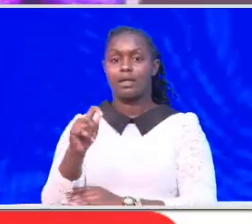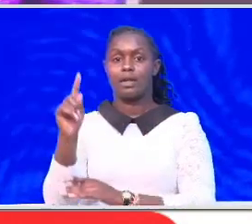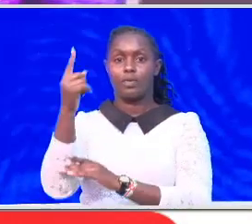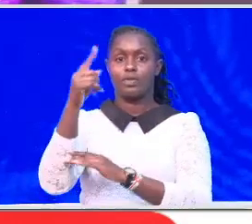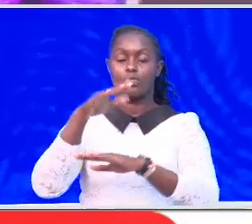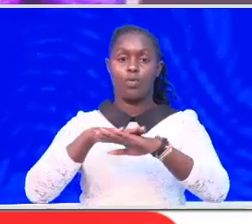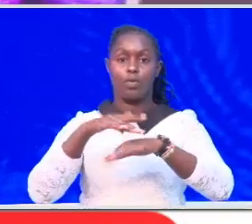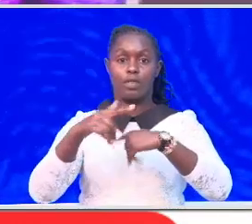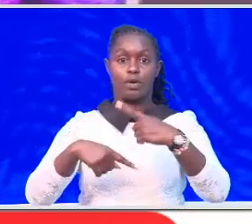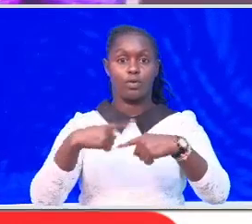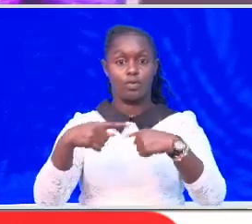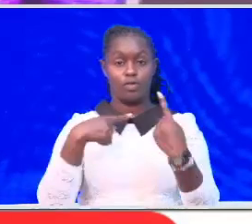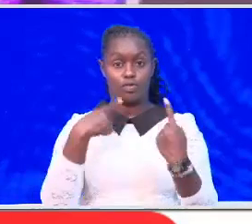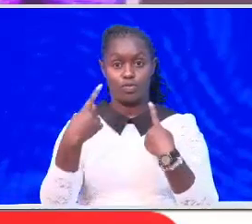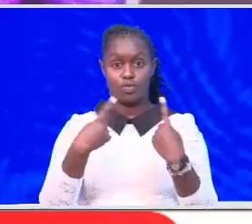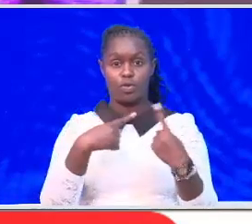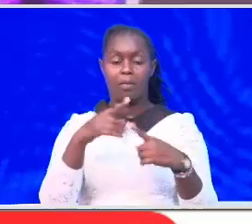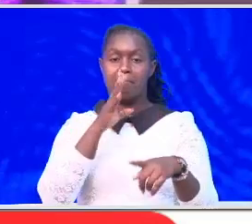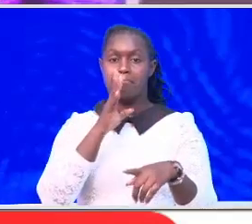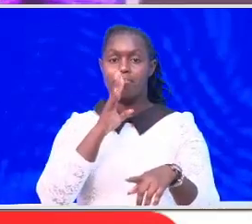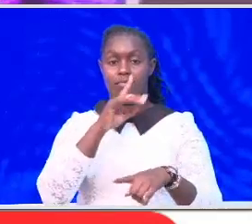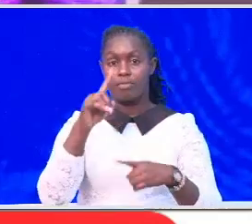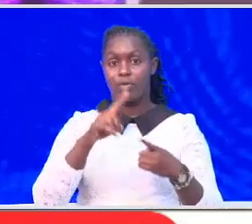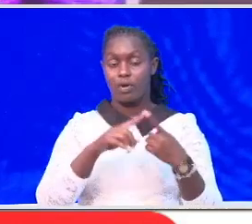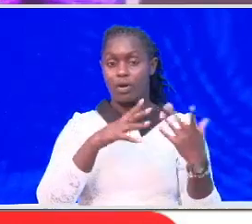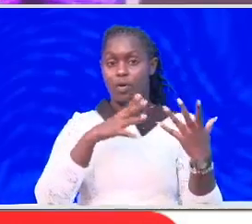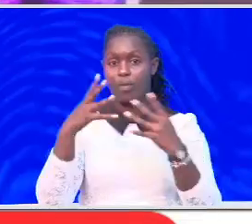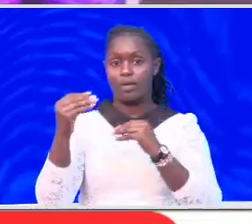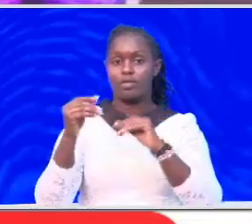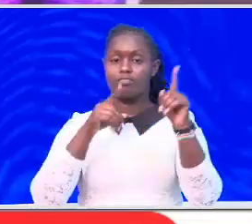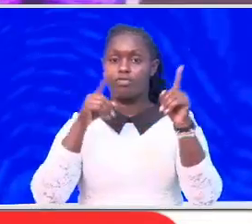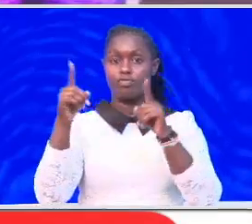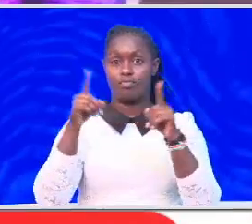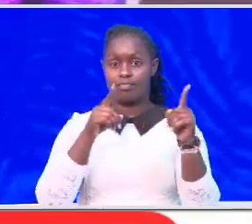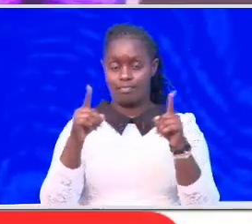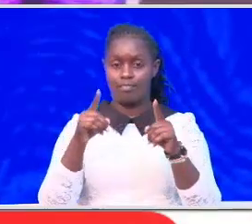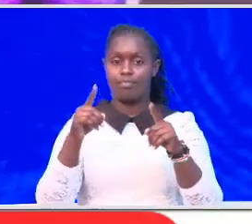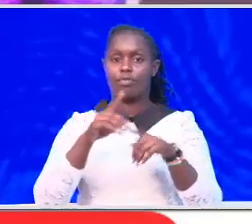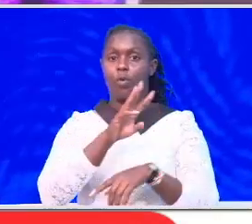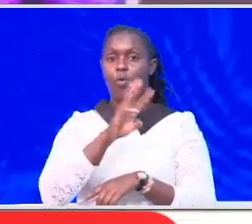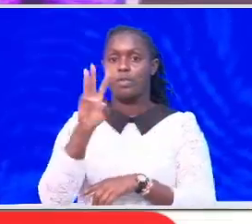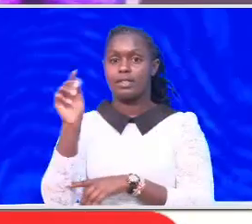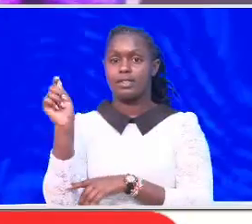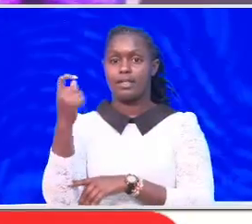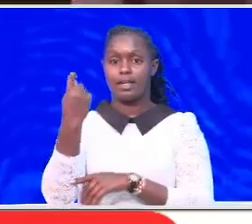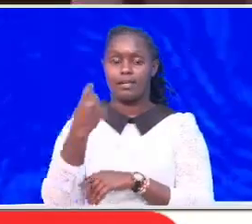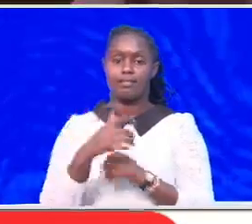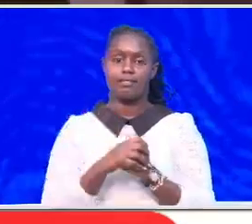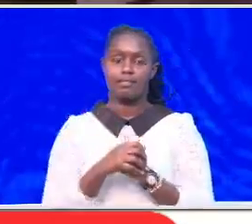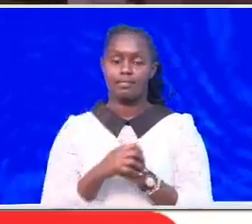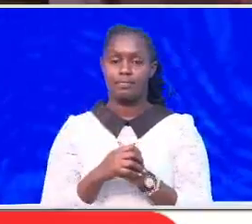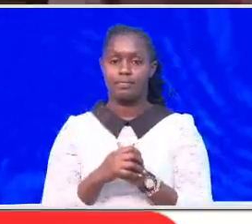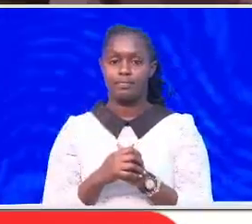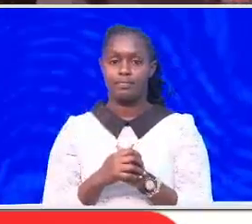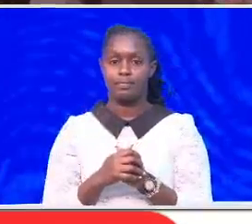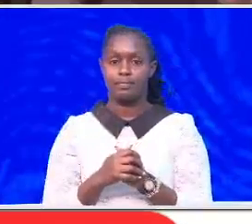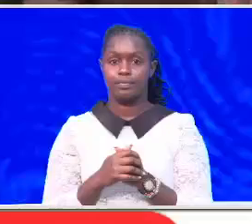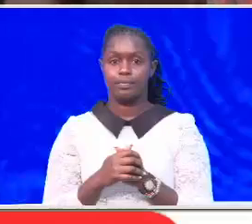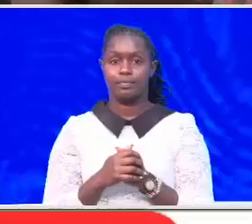ongoing talks. He was speaking during his tour of Western Kenya, and George Maringa now reports.